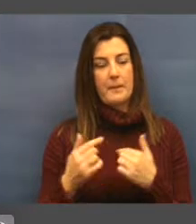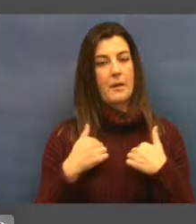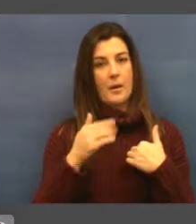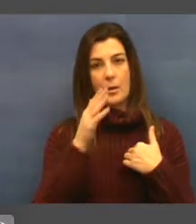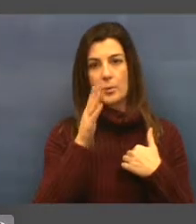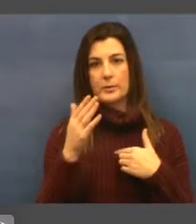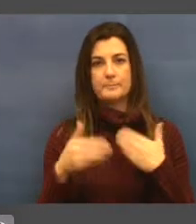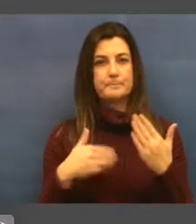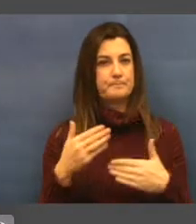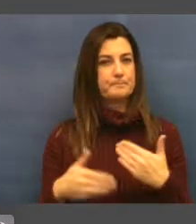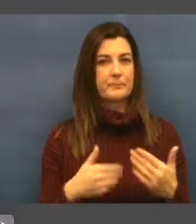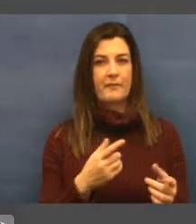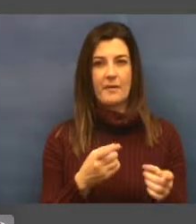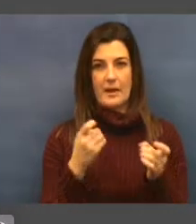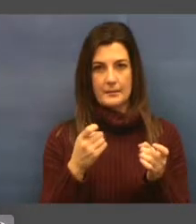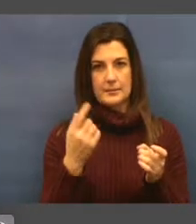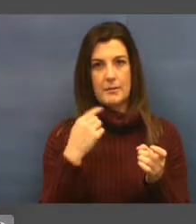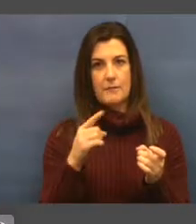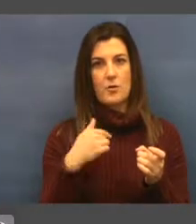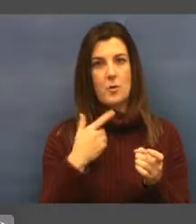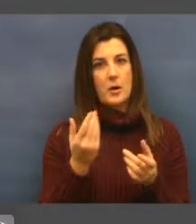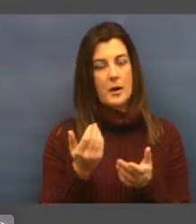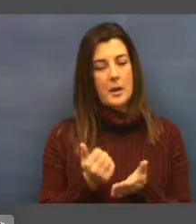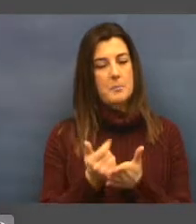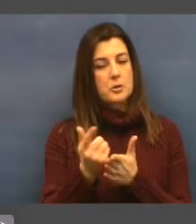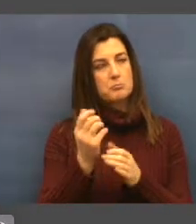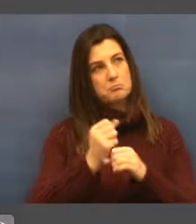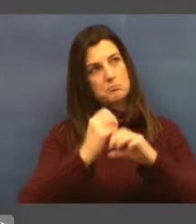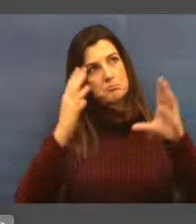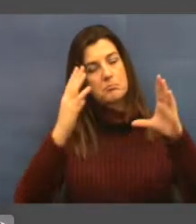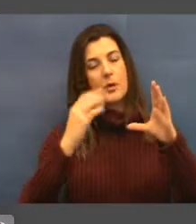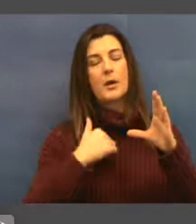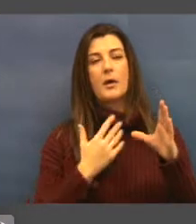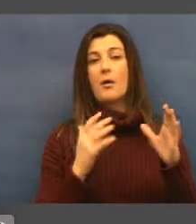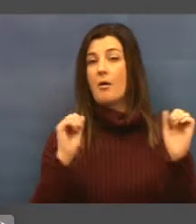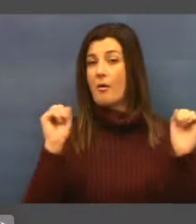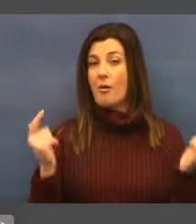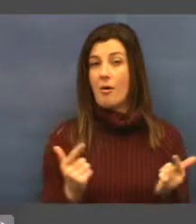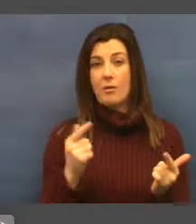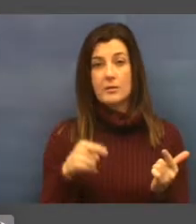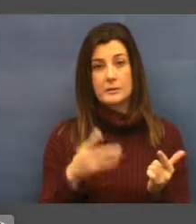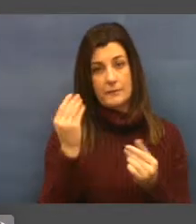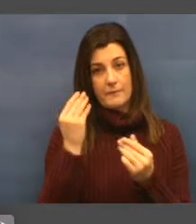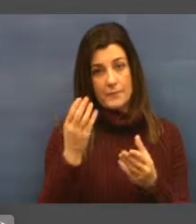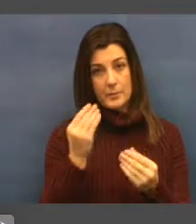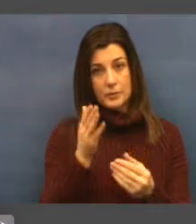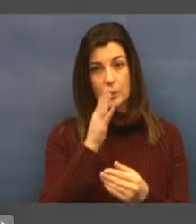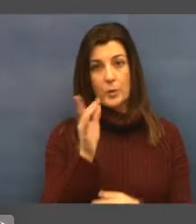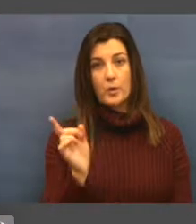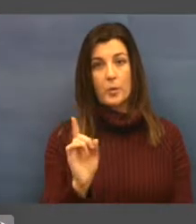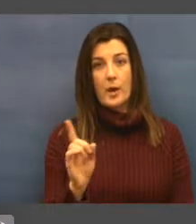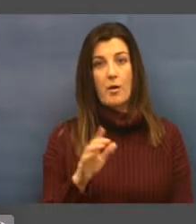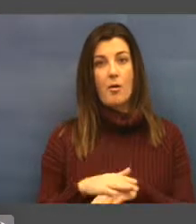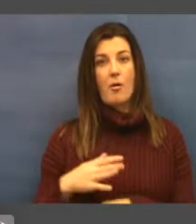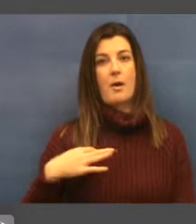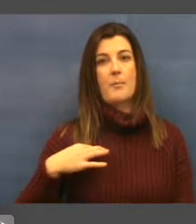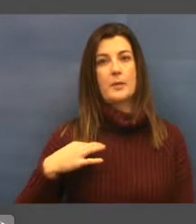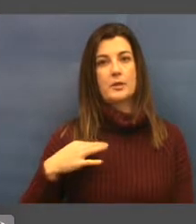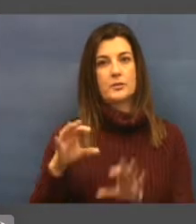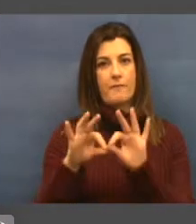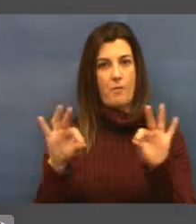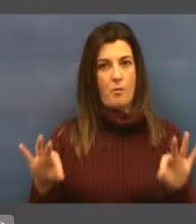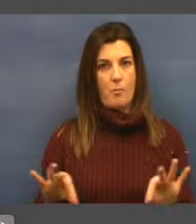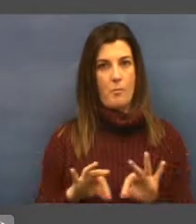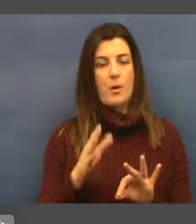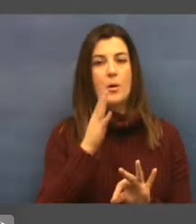going to run through them fairly quickly to give you an idea, because all of this information will be on the application, and you'll